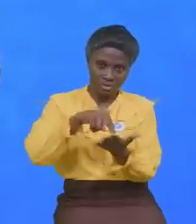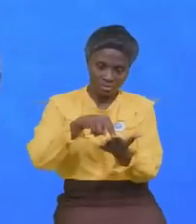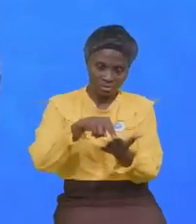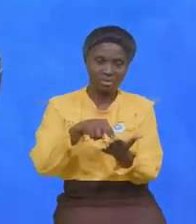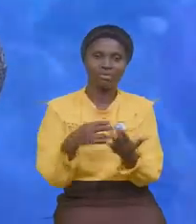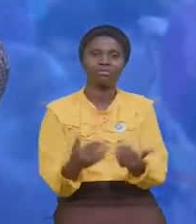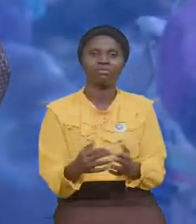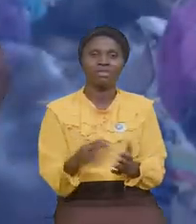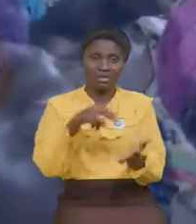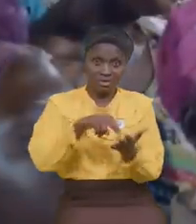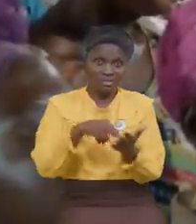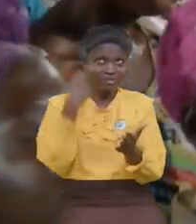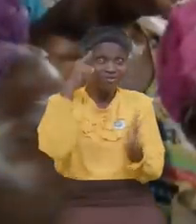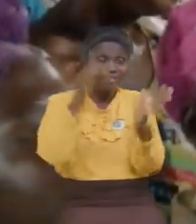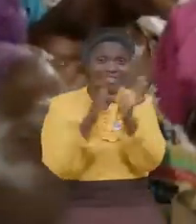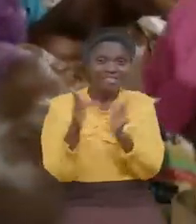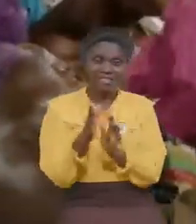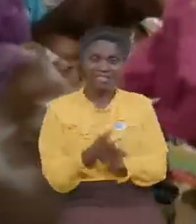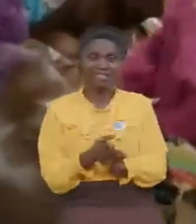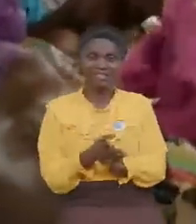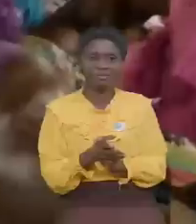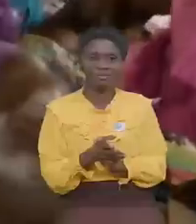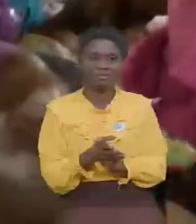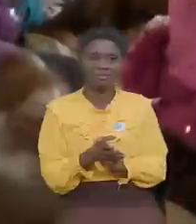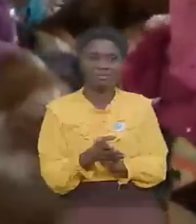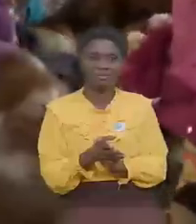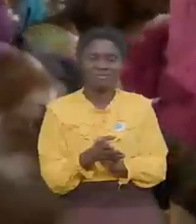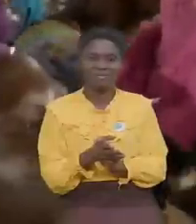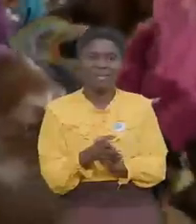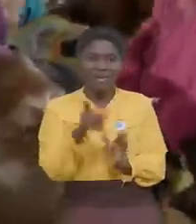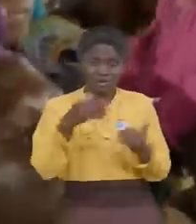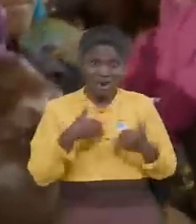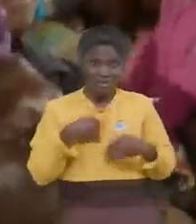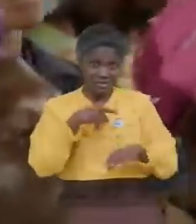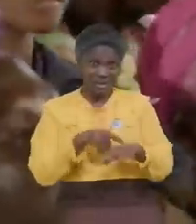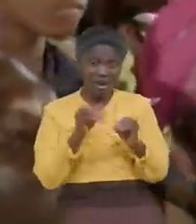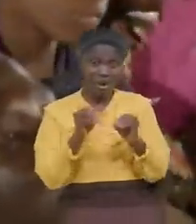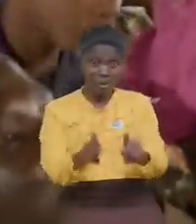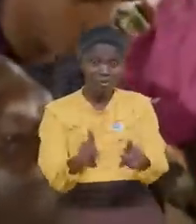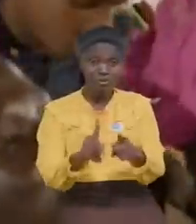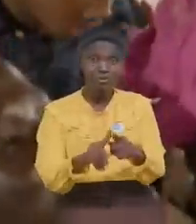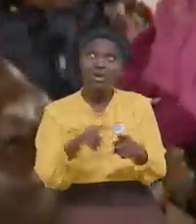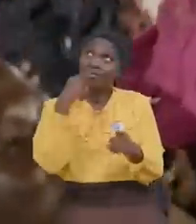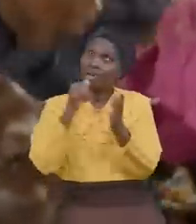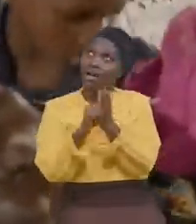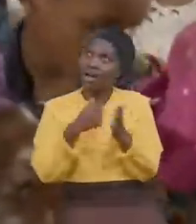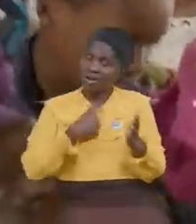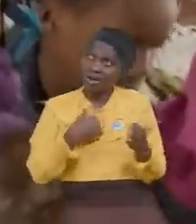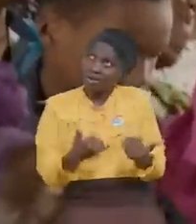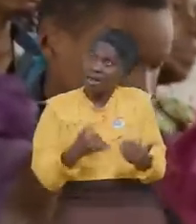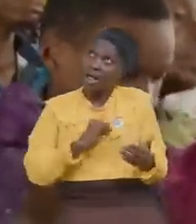for Jesus. Now you have the opportunity to say, I belong to Jesus.